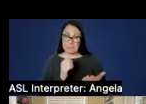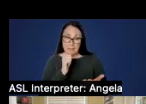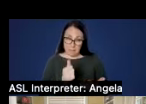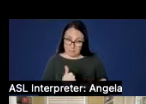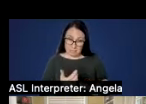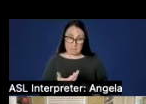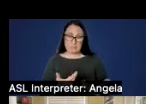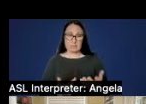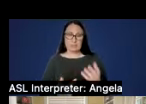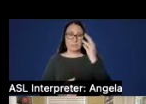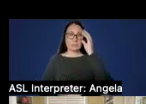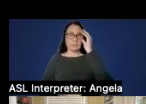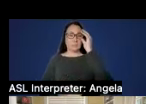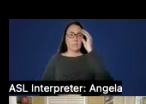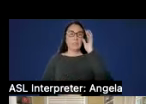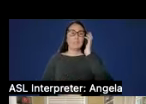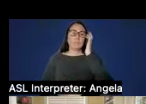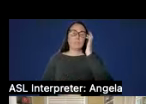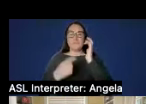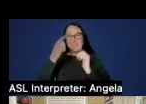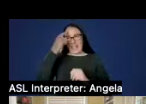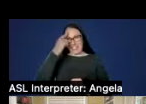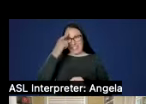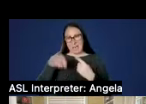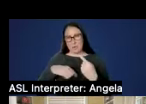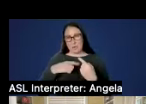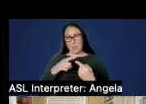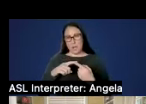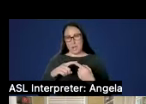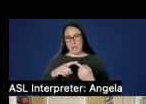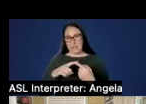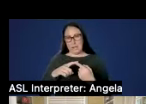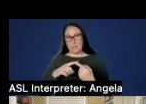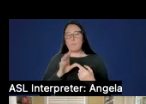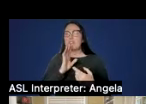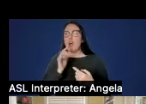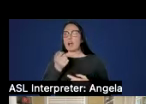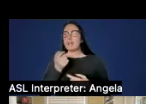So I think when we can talk a little bit about